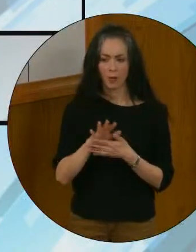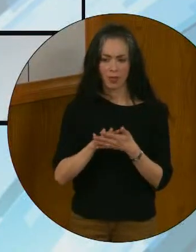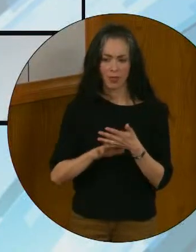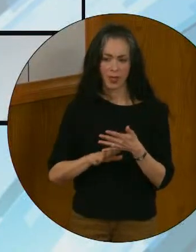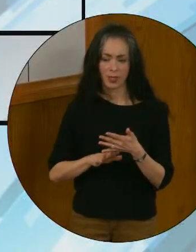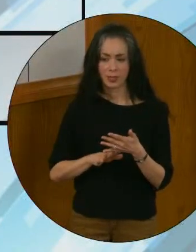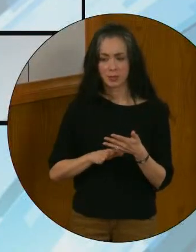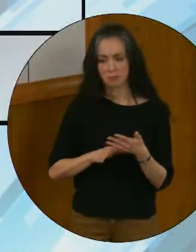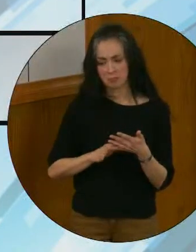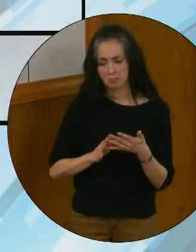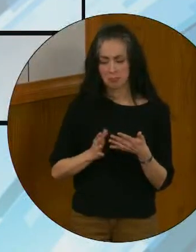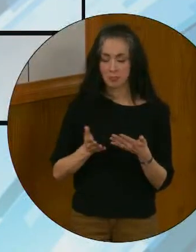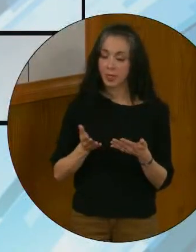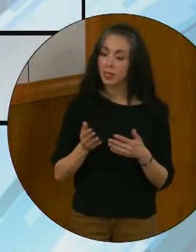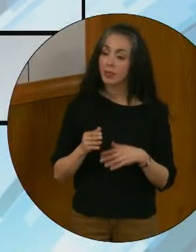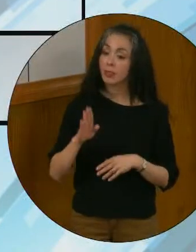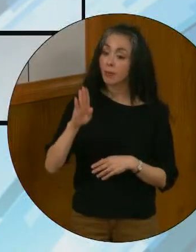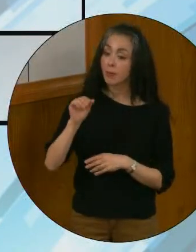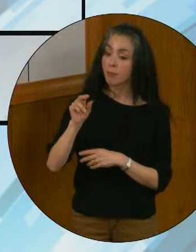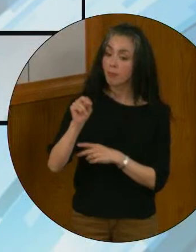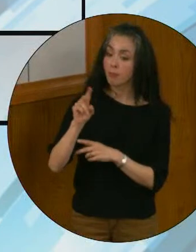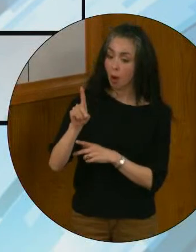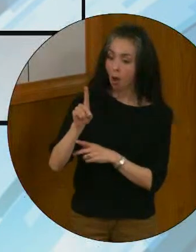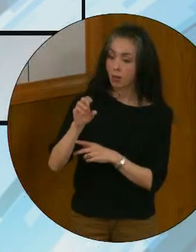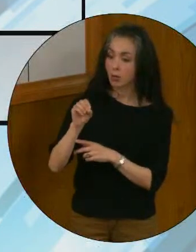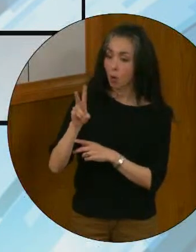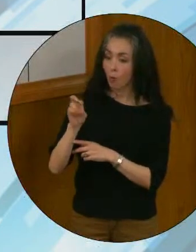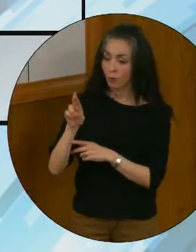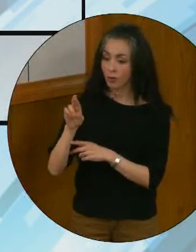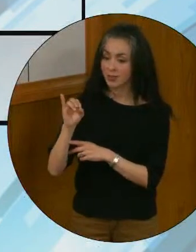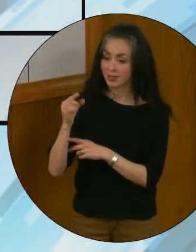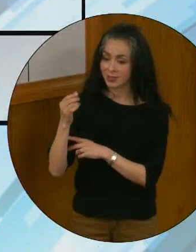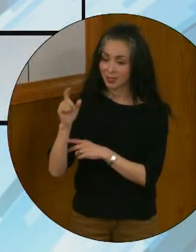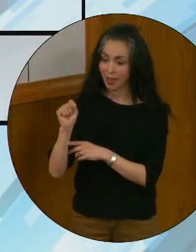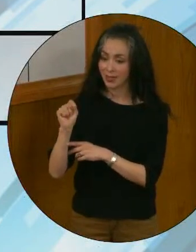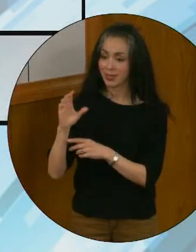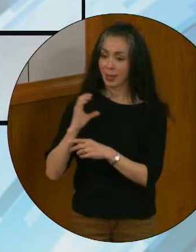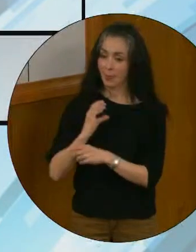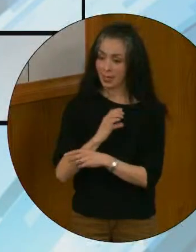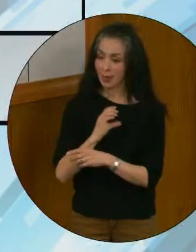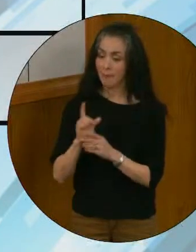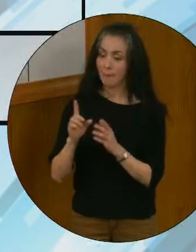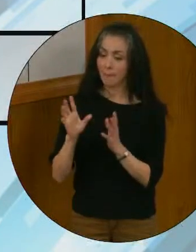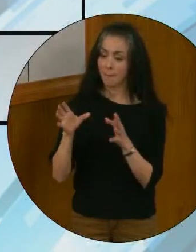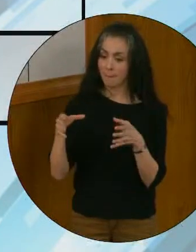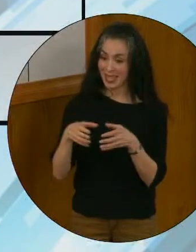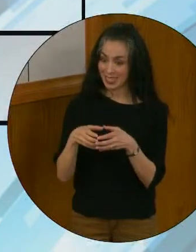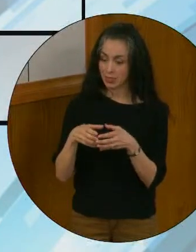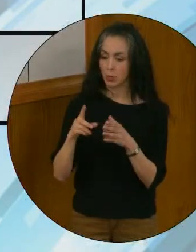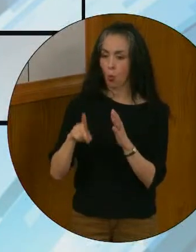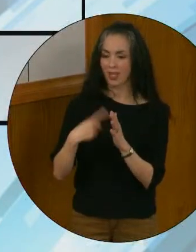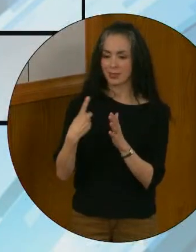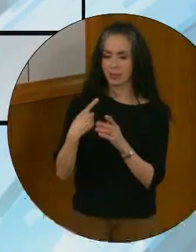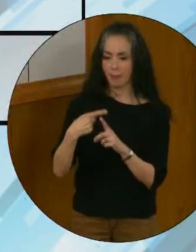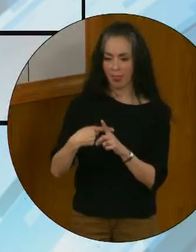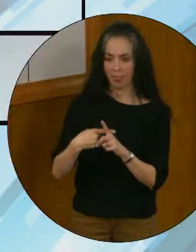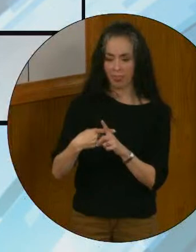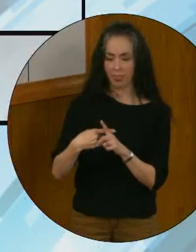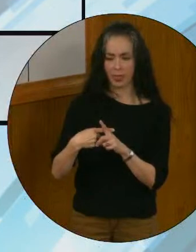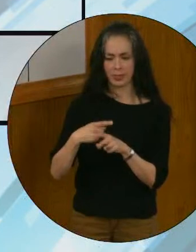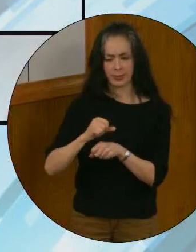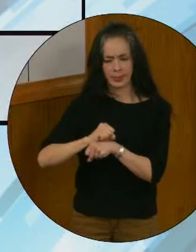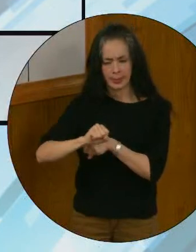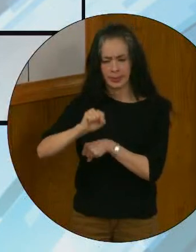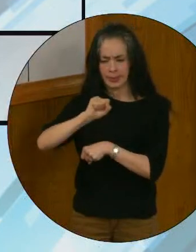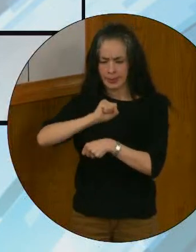it's the bond oversight committee meets once a month, and it is a very labor-intensive